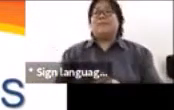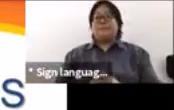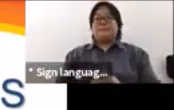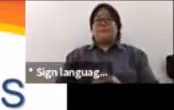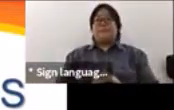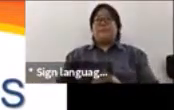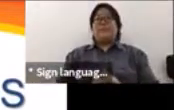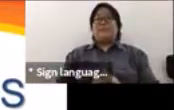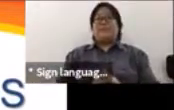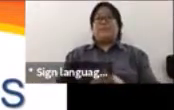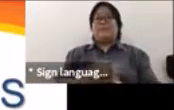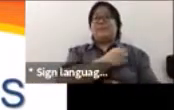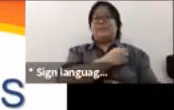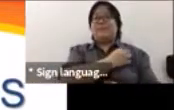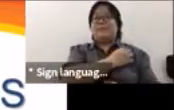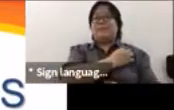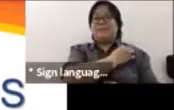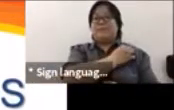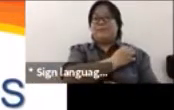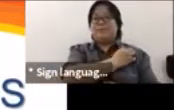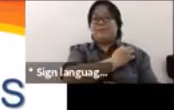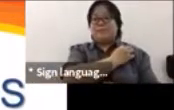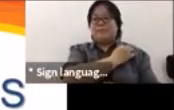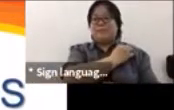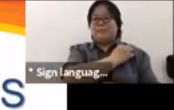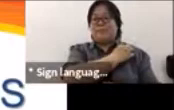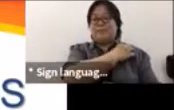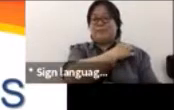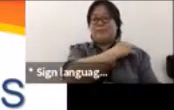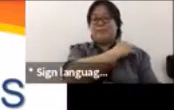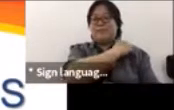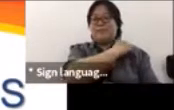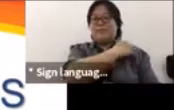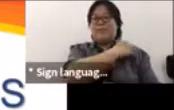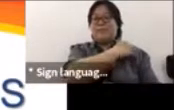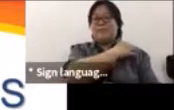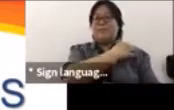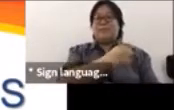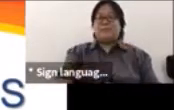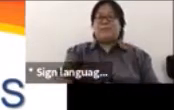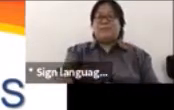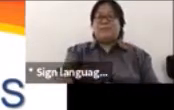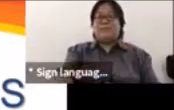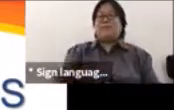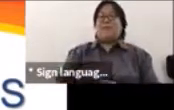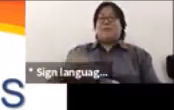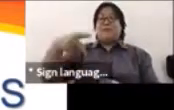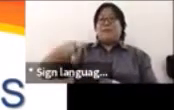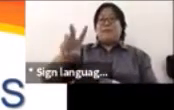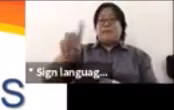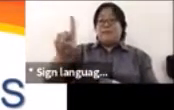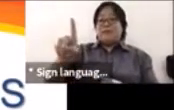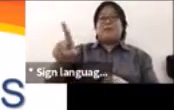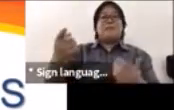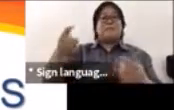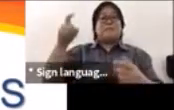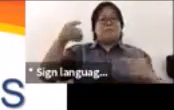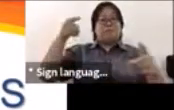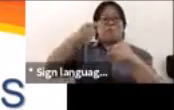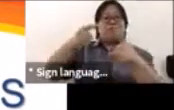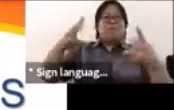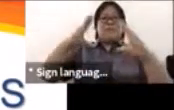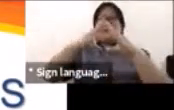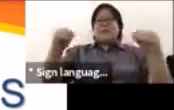to persons with disabilities in the region, particularly addressing the needs of sexual